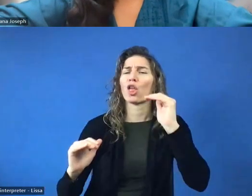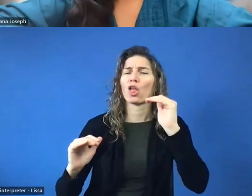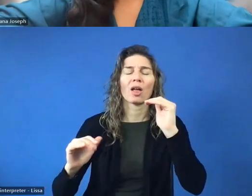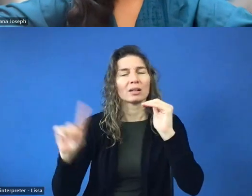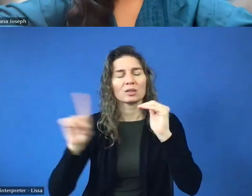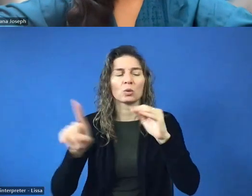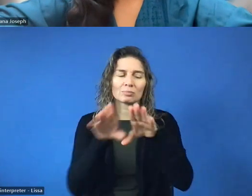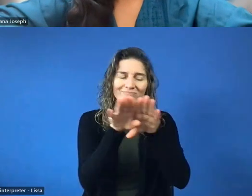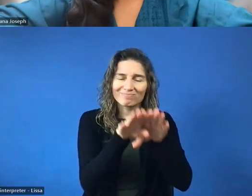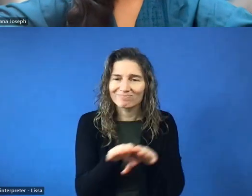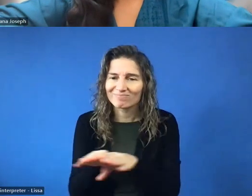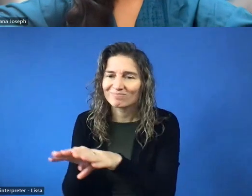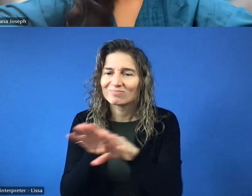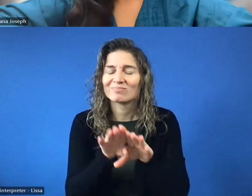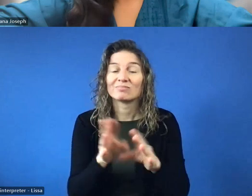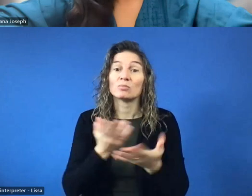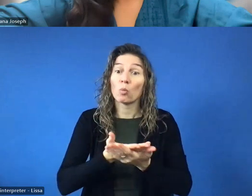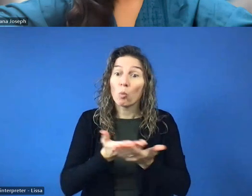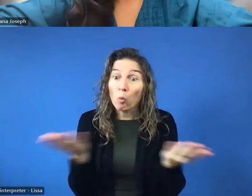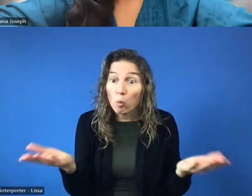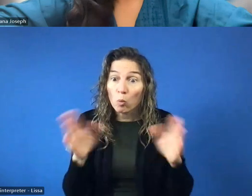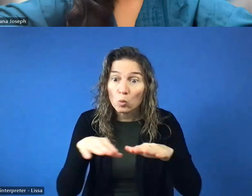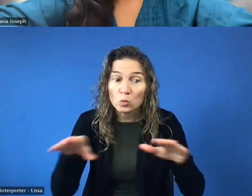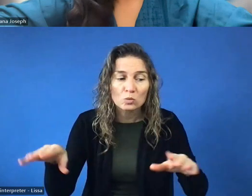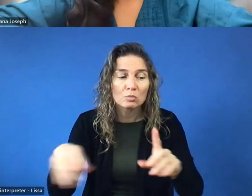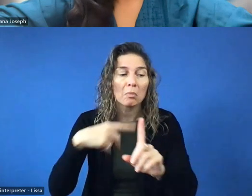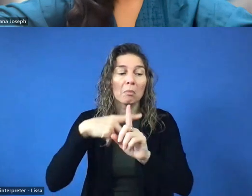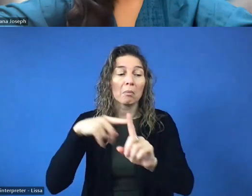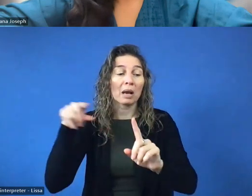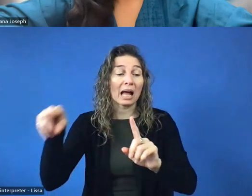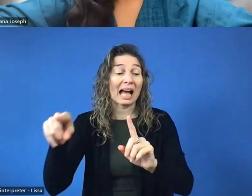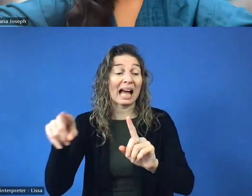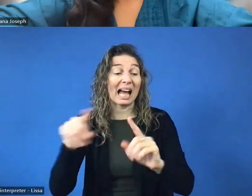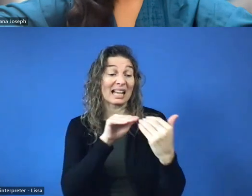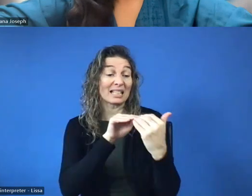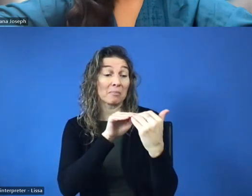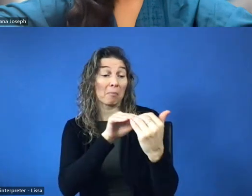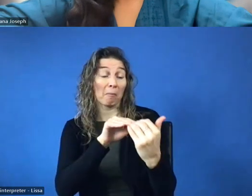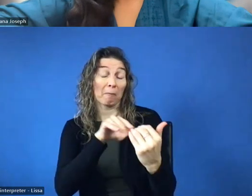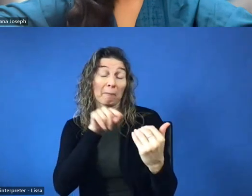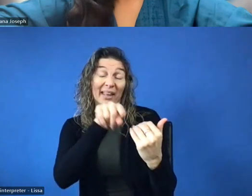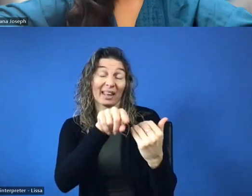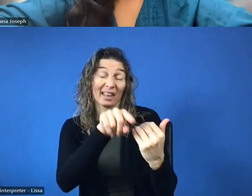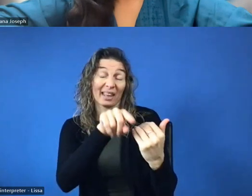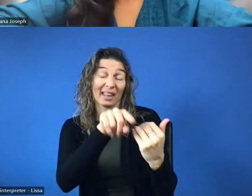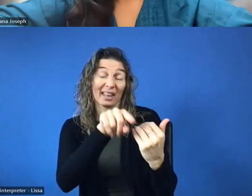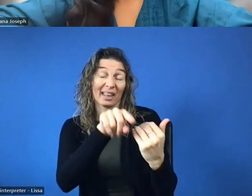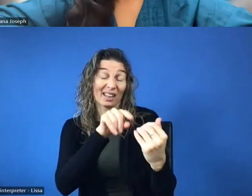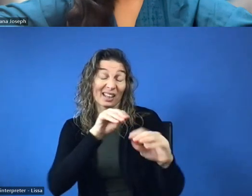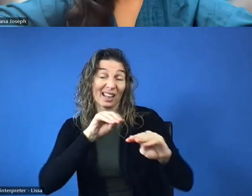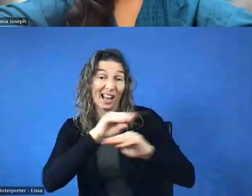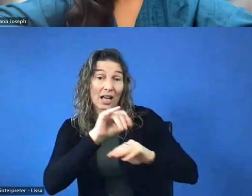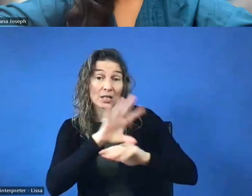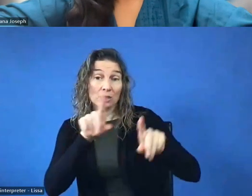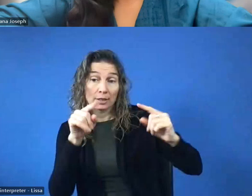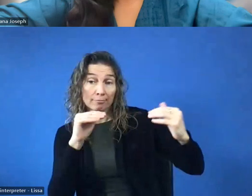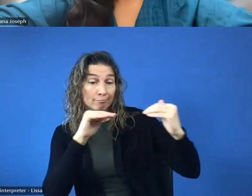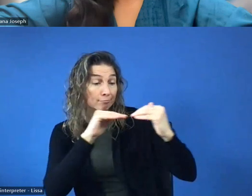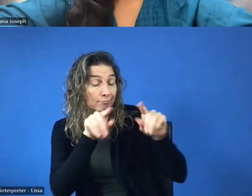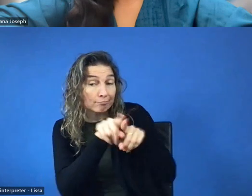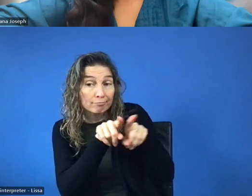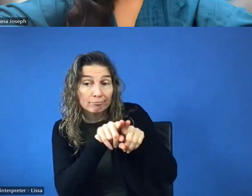and that is also this peer counseling, that there is one one person for another person